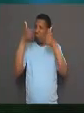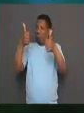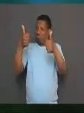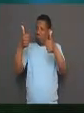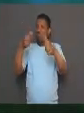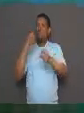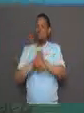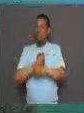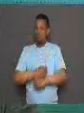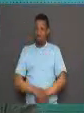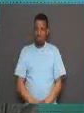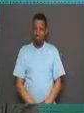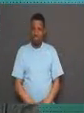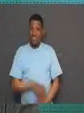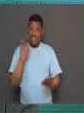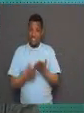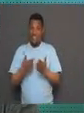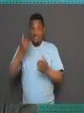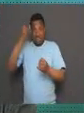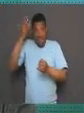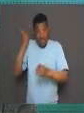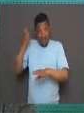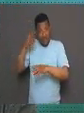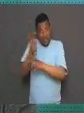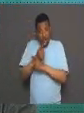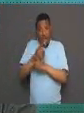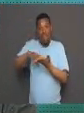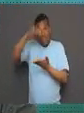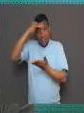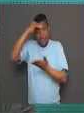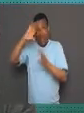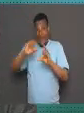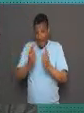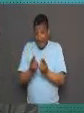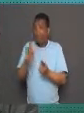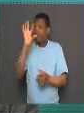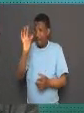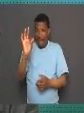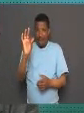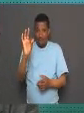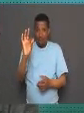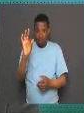Great job. This has been the last geography lesson of grade 9.